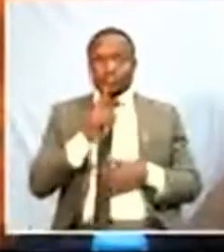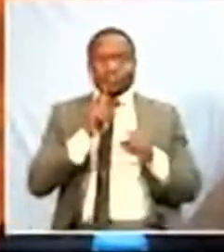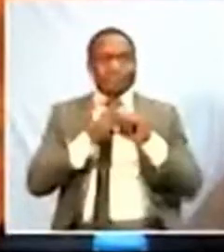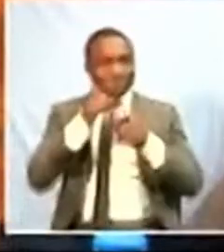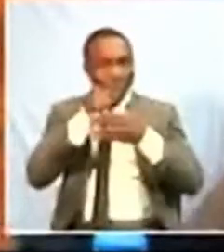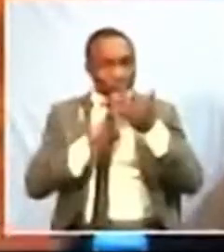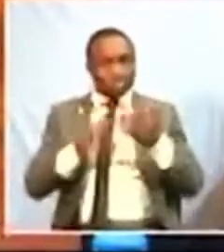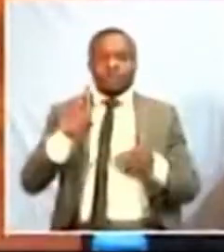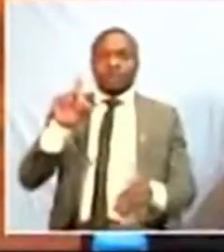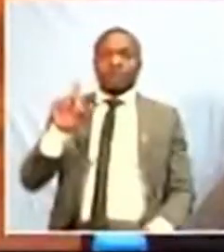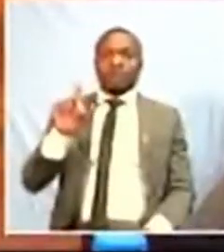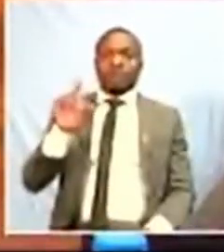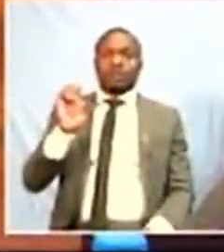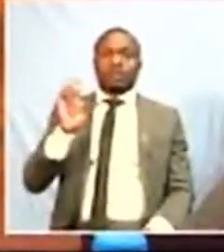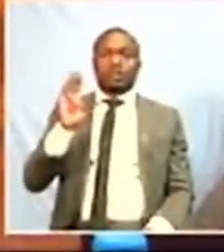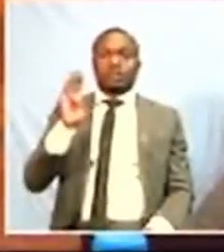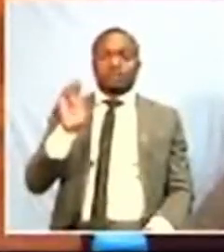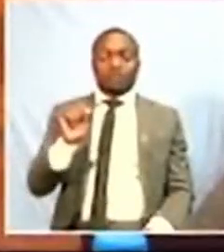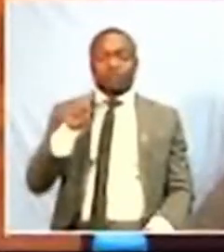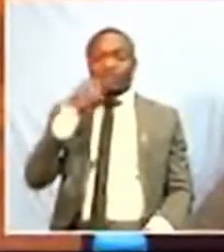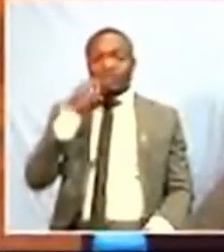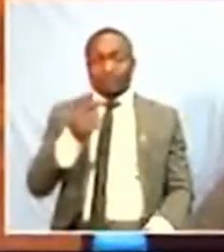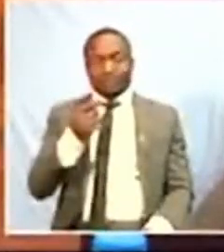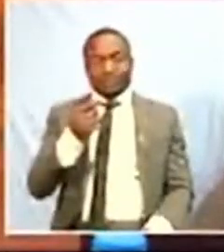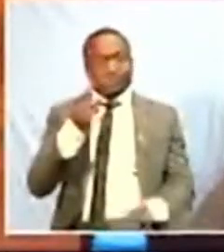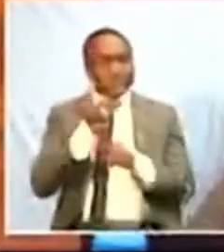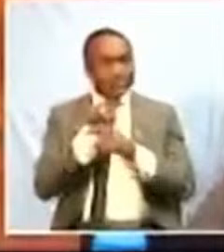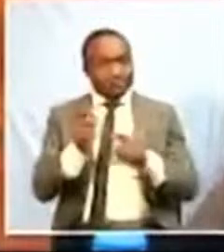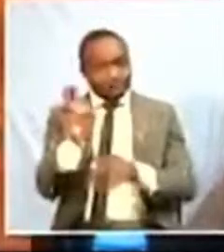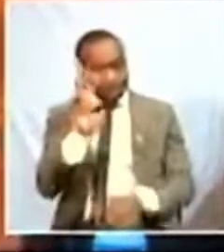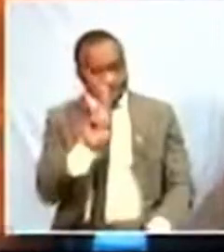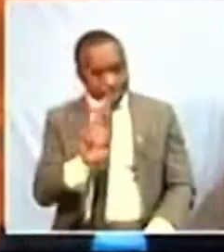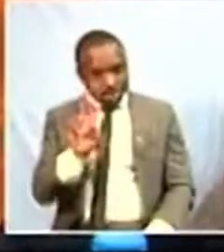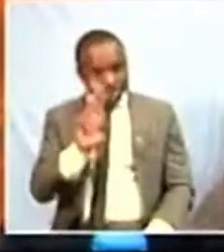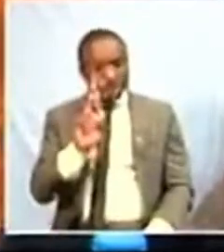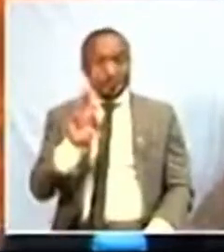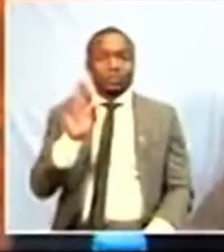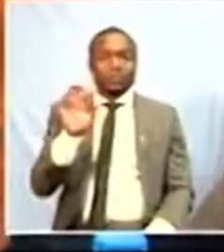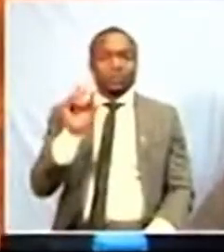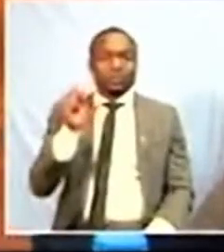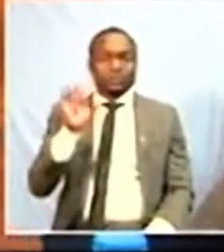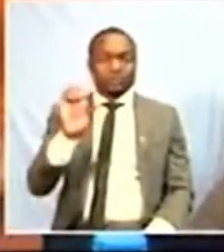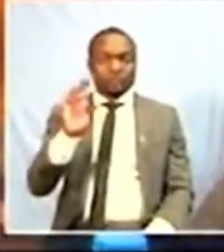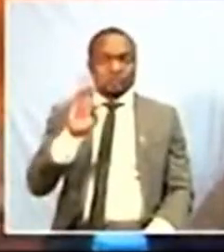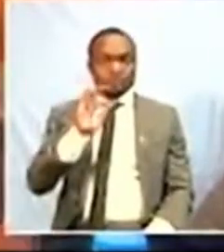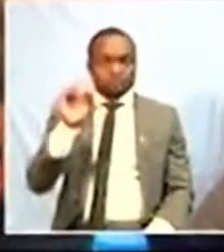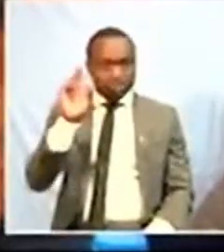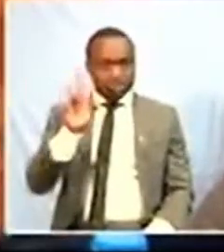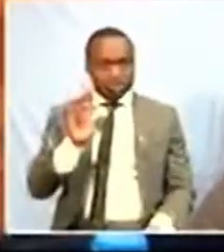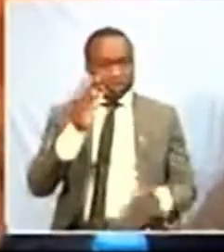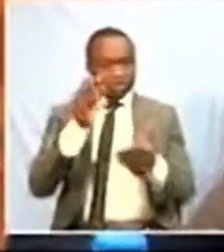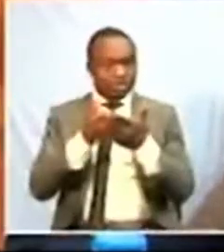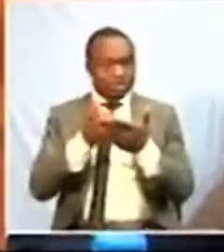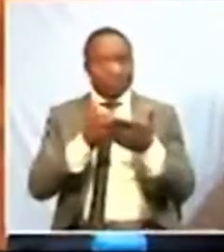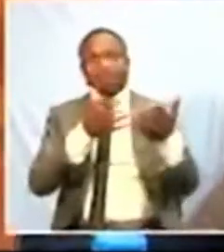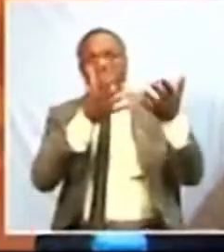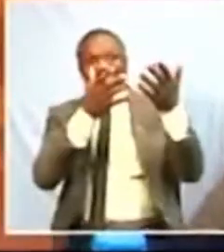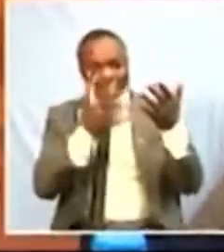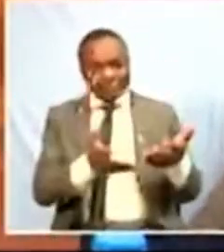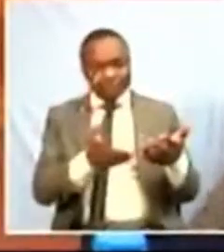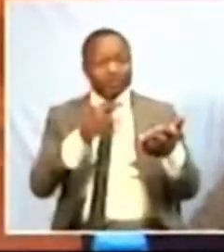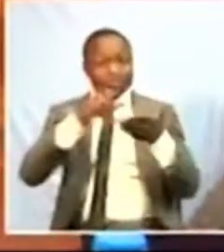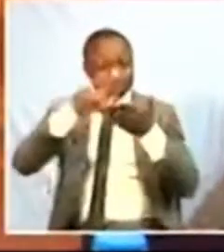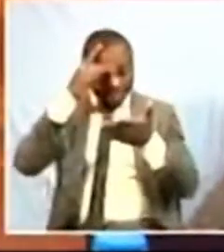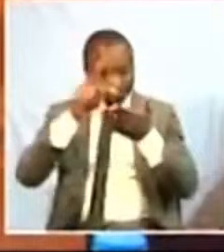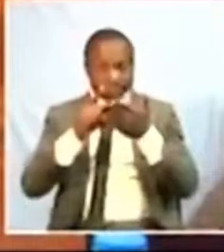DEBs were saying, he said, look, even just the use of rosewood, for instance, these are heavy for learners.